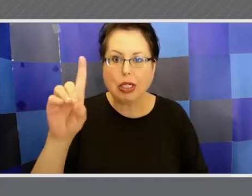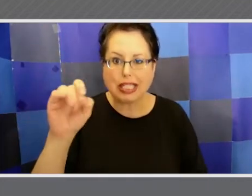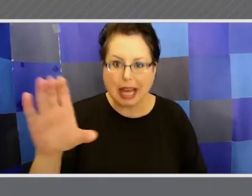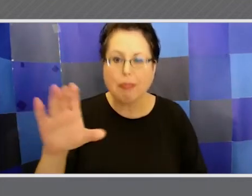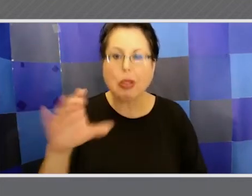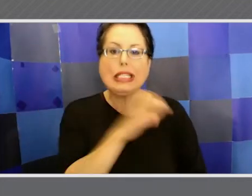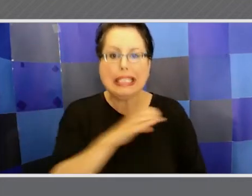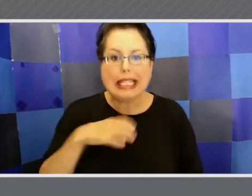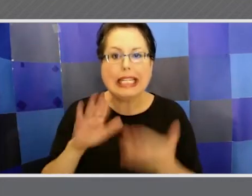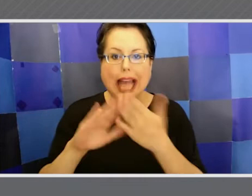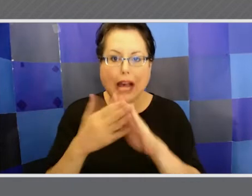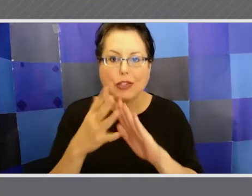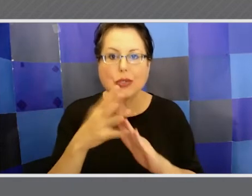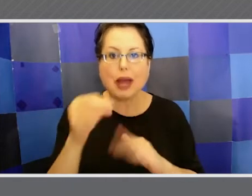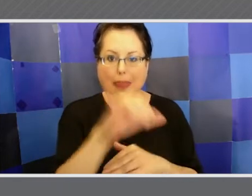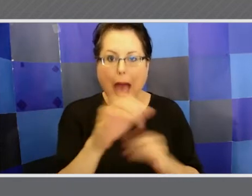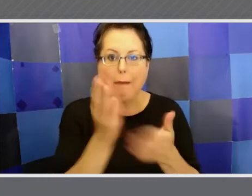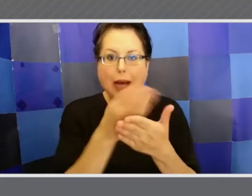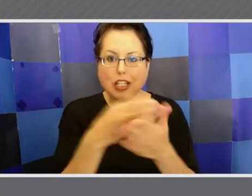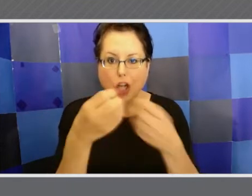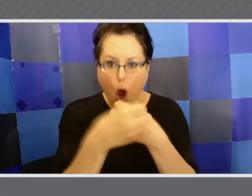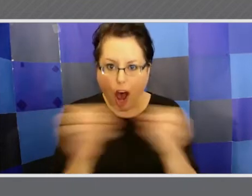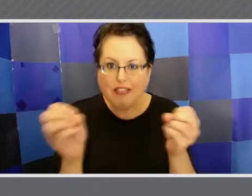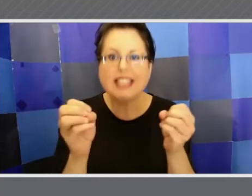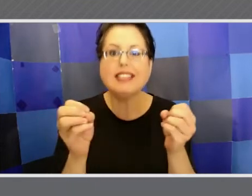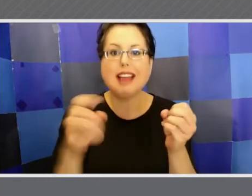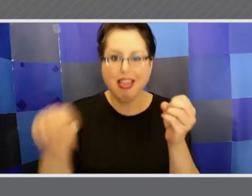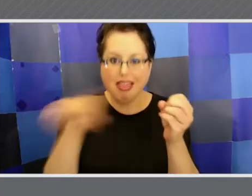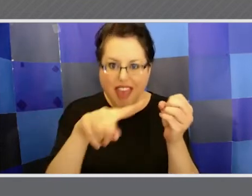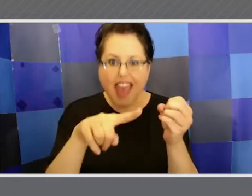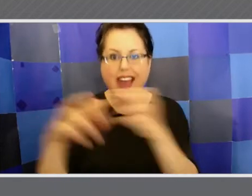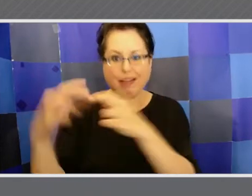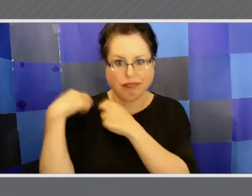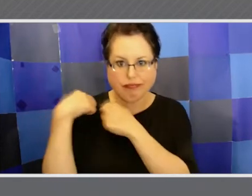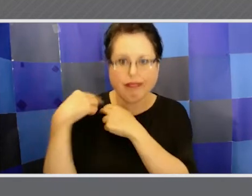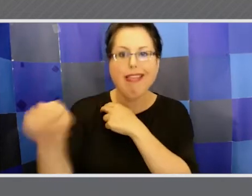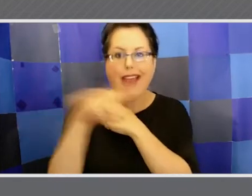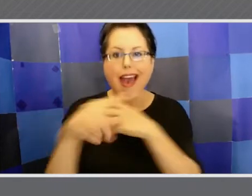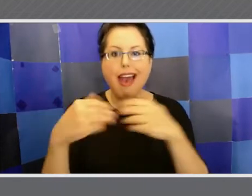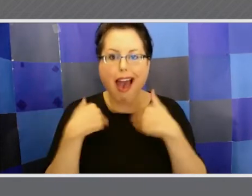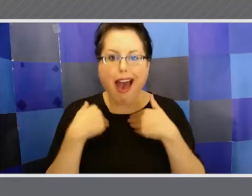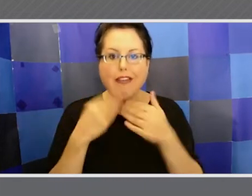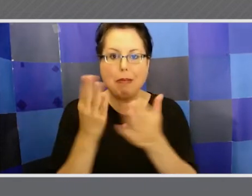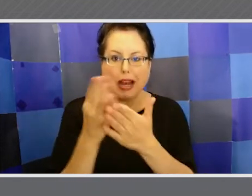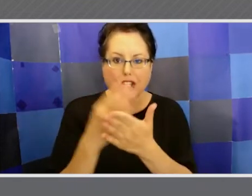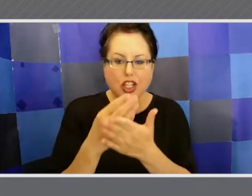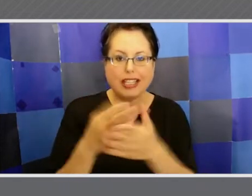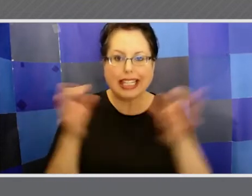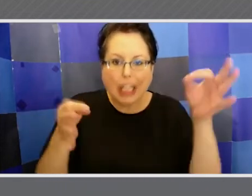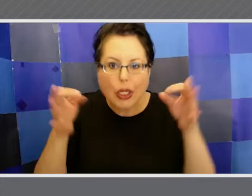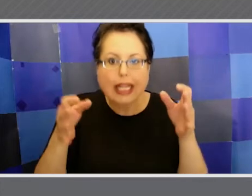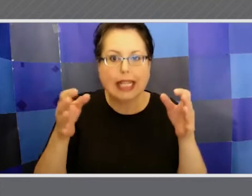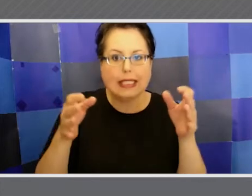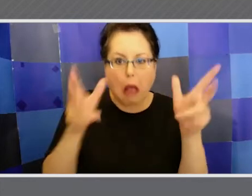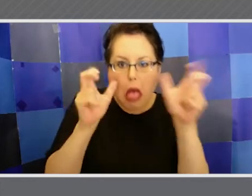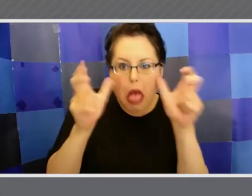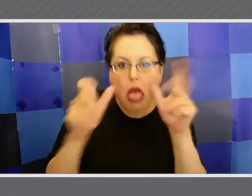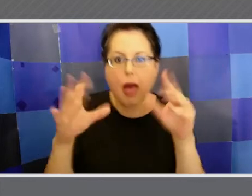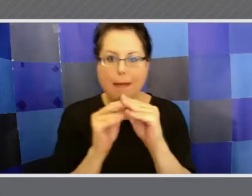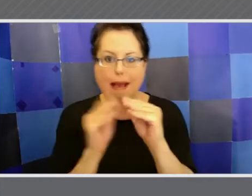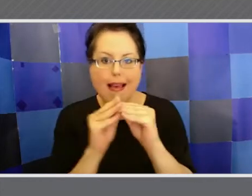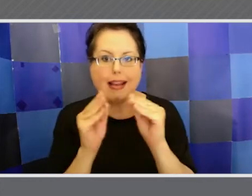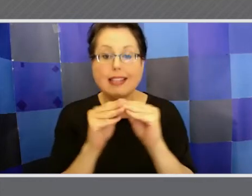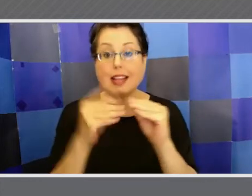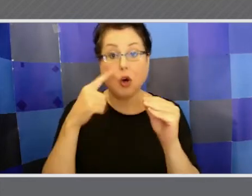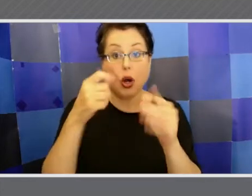Council and the Council Budget Office. They hold televised budget hearings for each and every department. There is